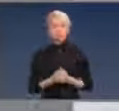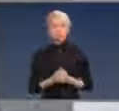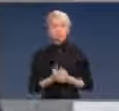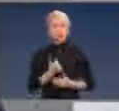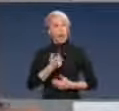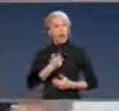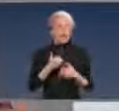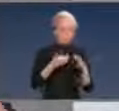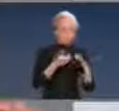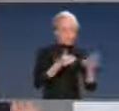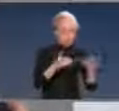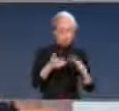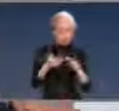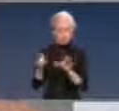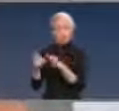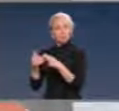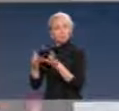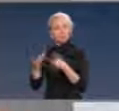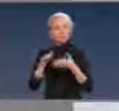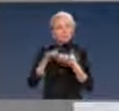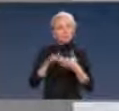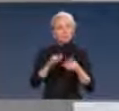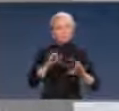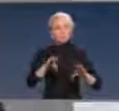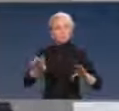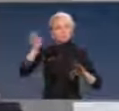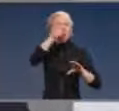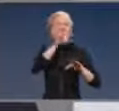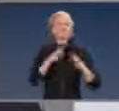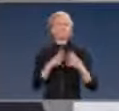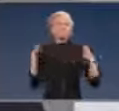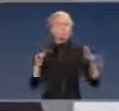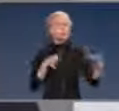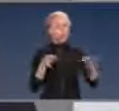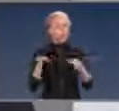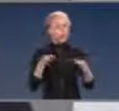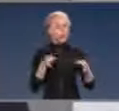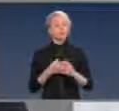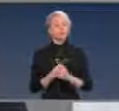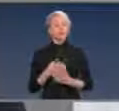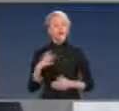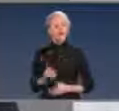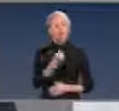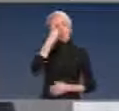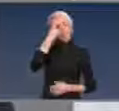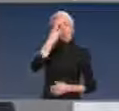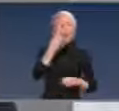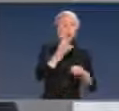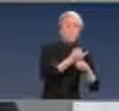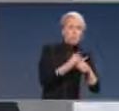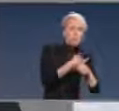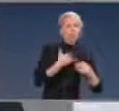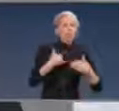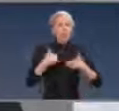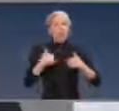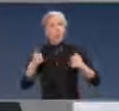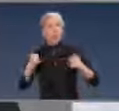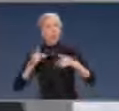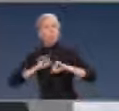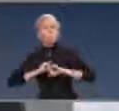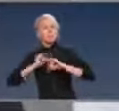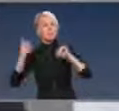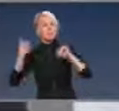emergency response, and so the health and emergency side of these things must be fully integrated. That is substantially occurring, and we've just decided to tighten